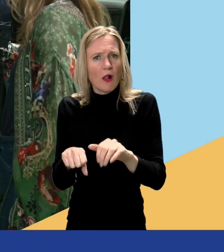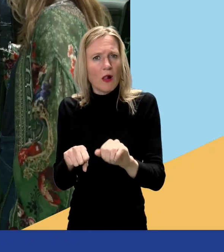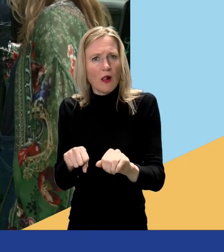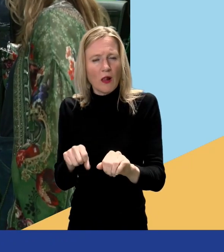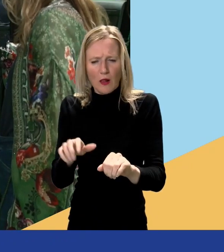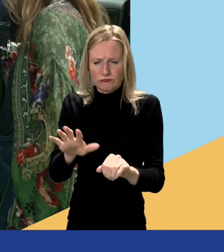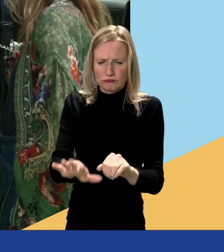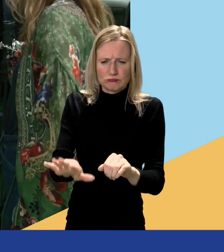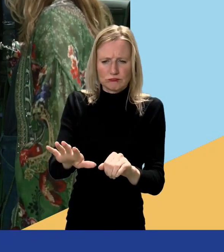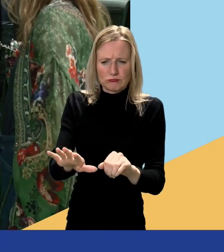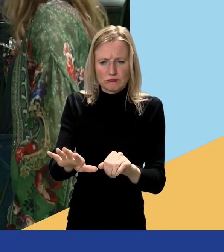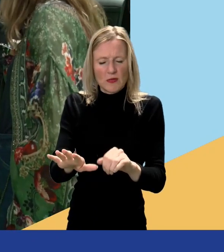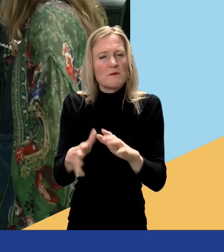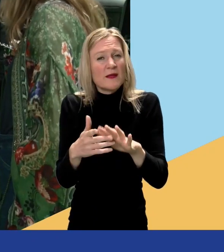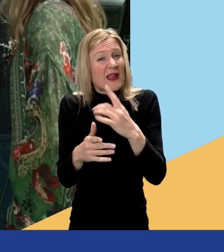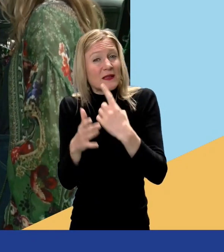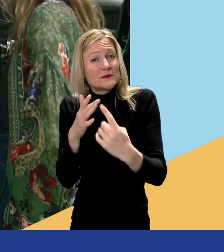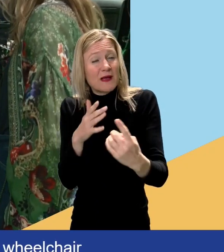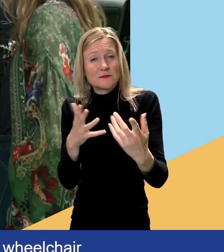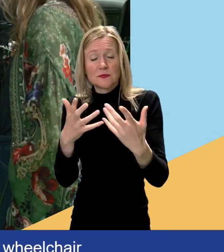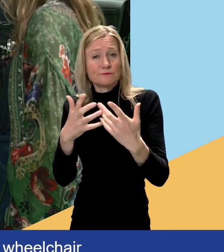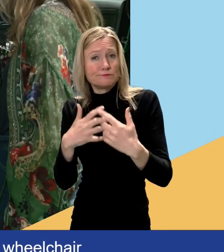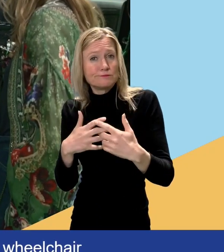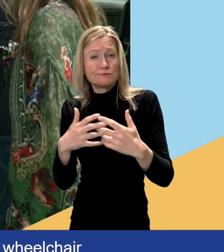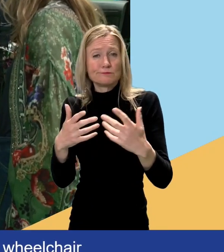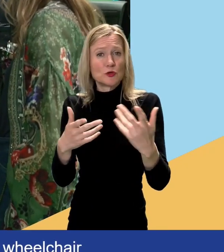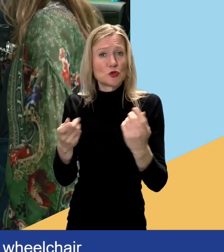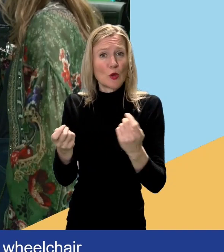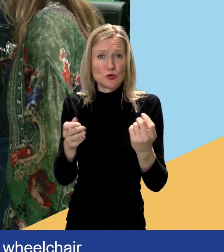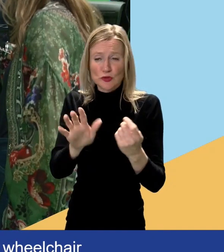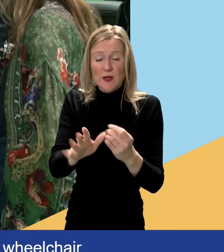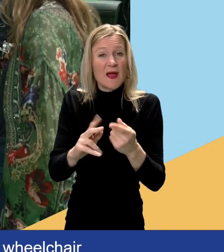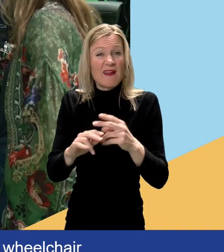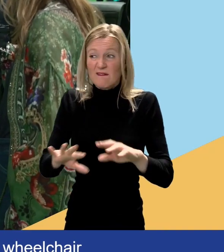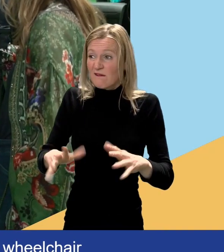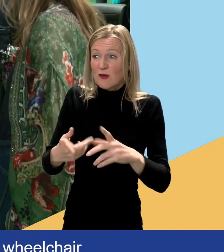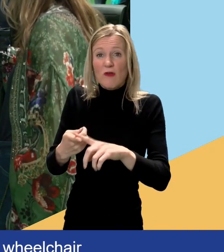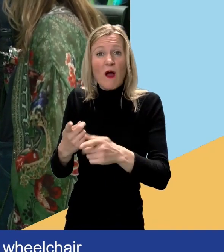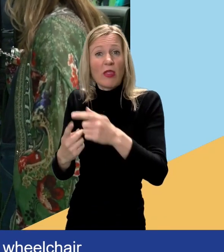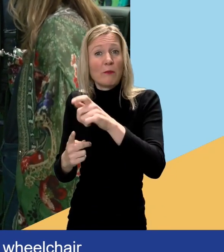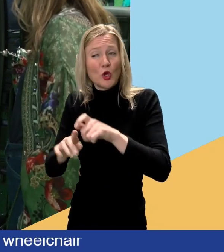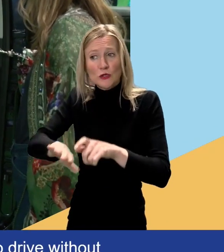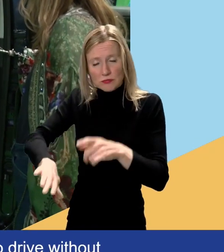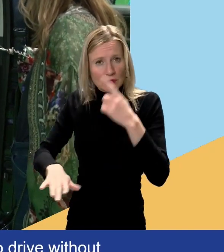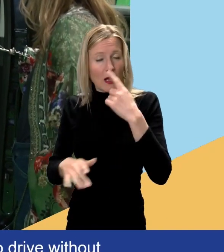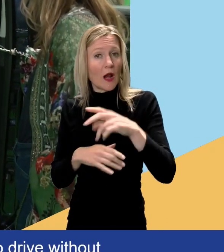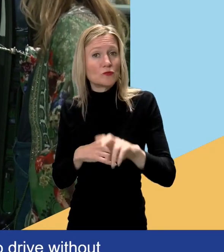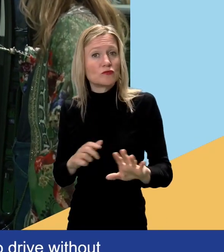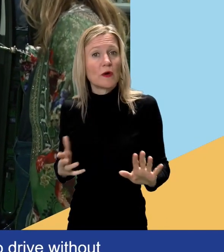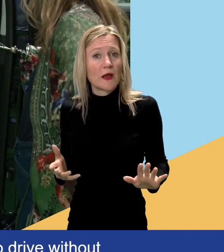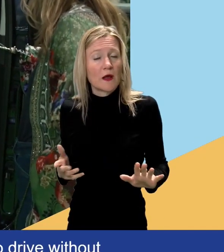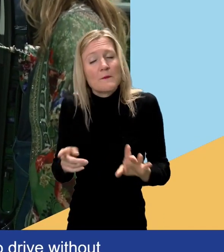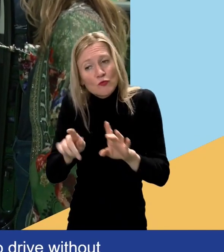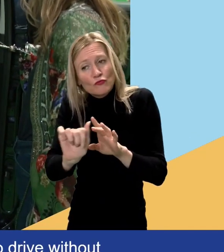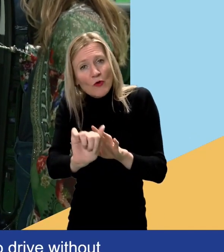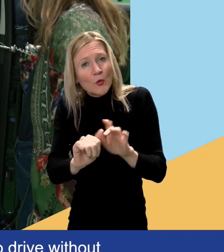solutions for WAVs, enabling somebody to drive without having to worry about fixing straps down. And like you say, it's a really good point for someone that might be helping that